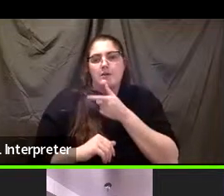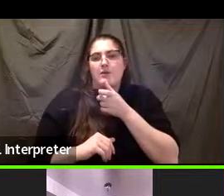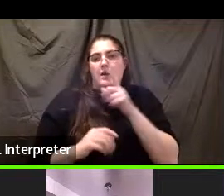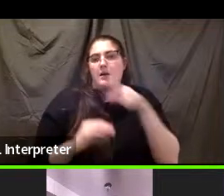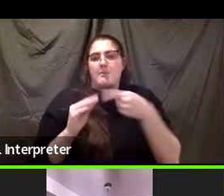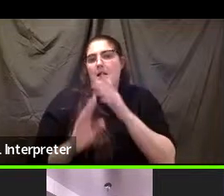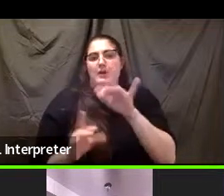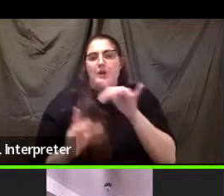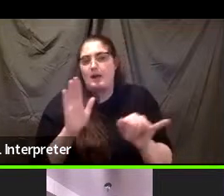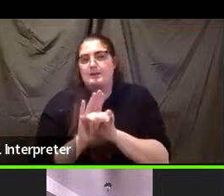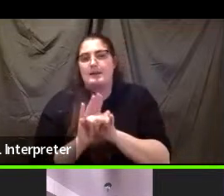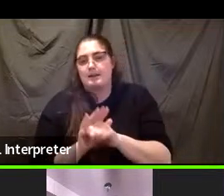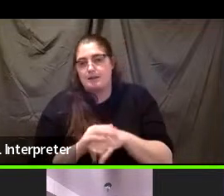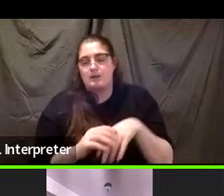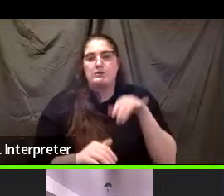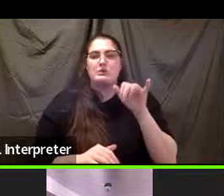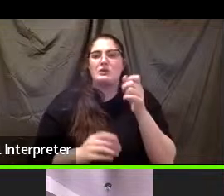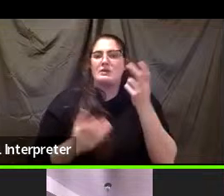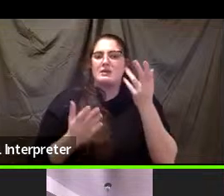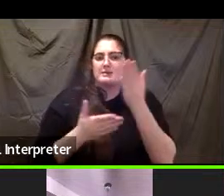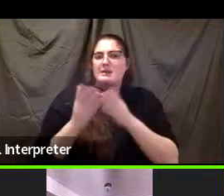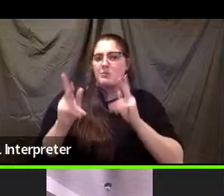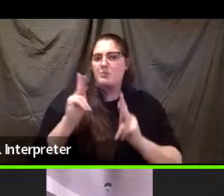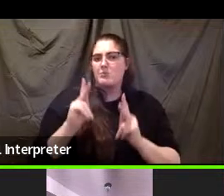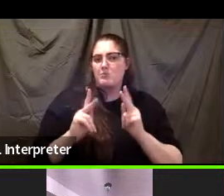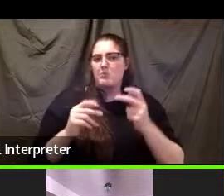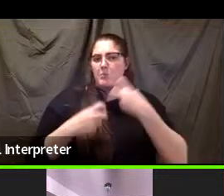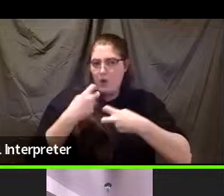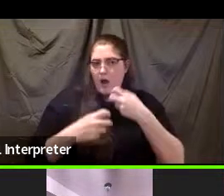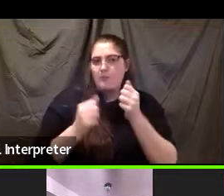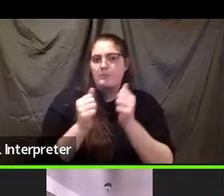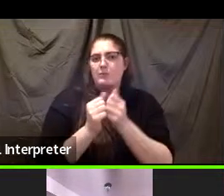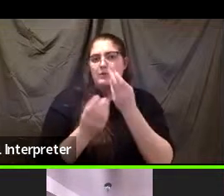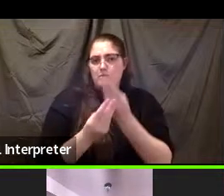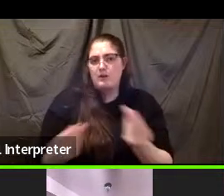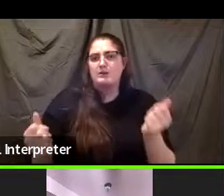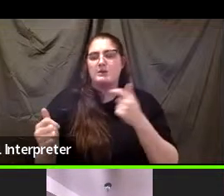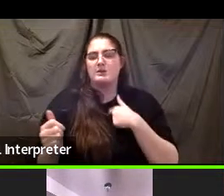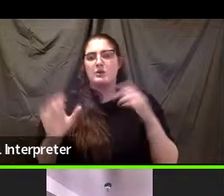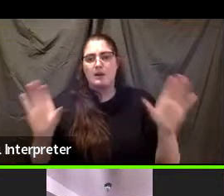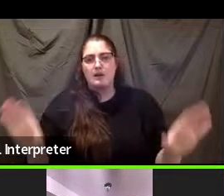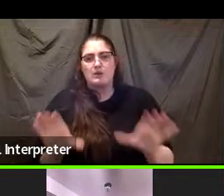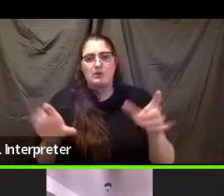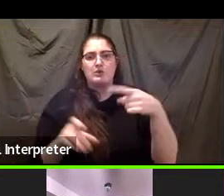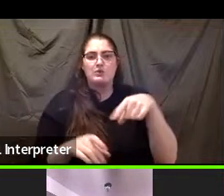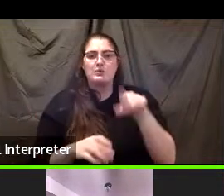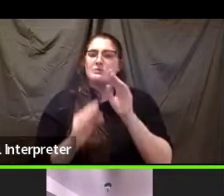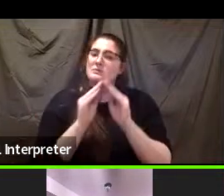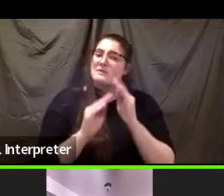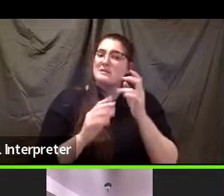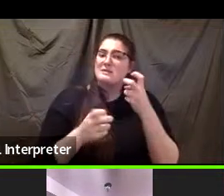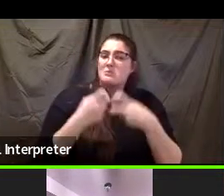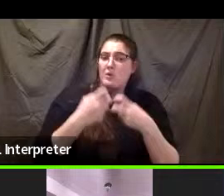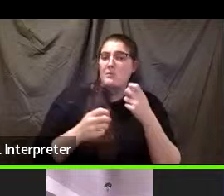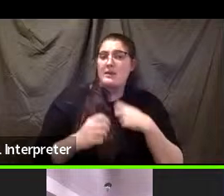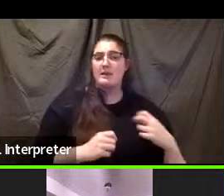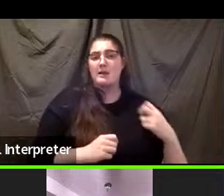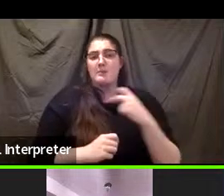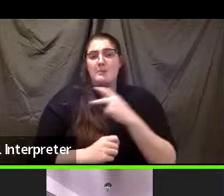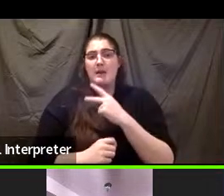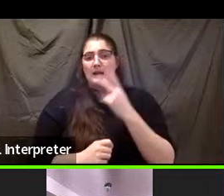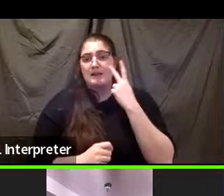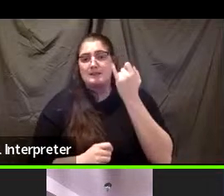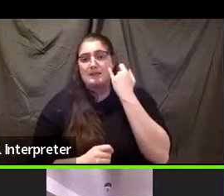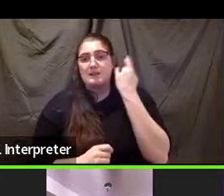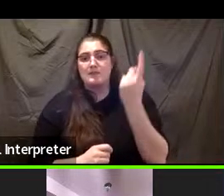their identity. So there's some problems with the resolution, and I would urge you, to just fix them and then come back and see if it's something